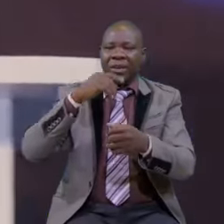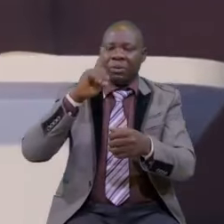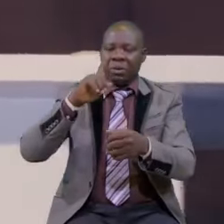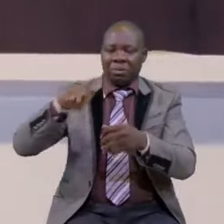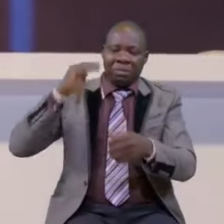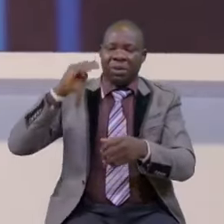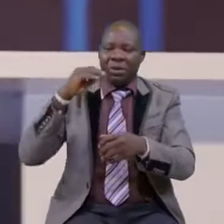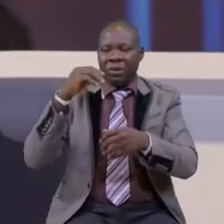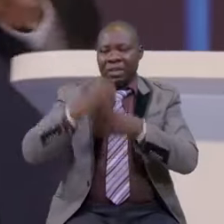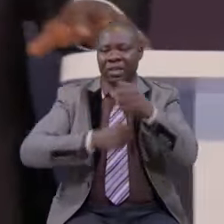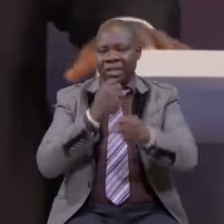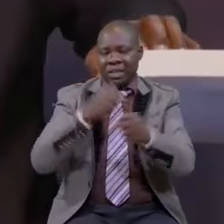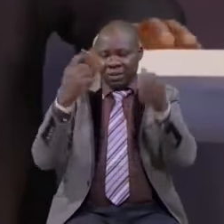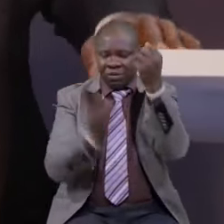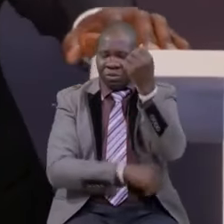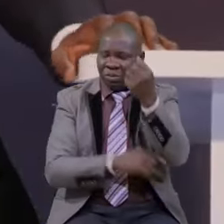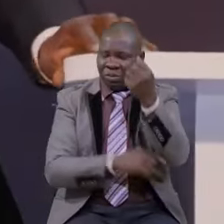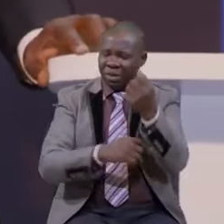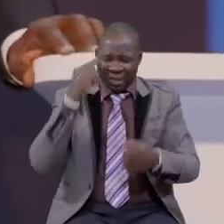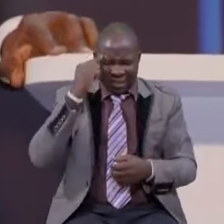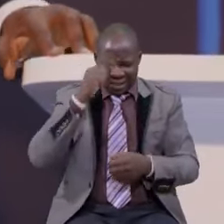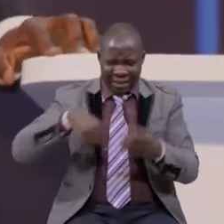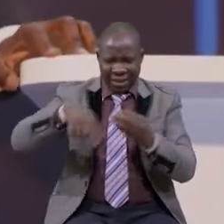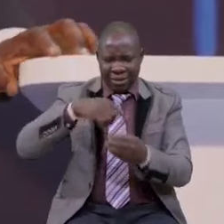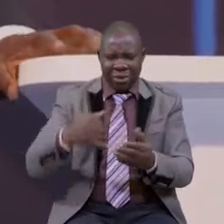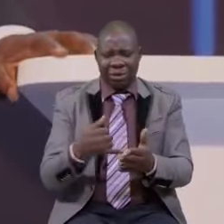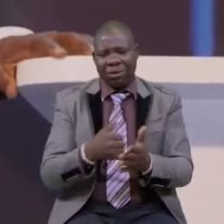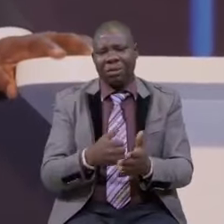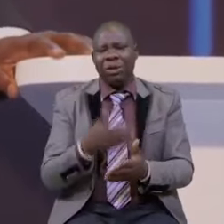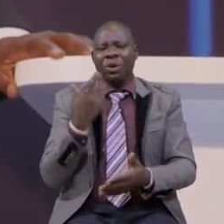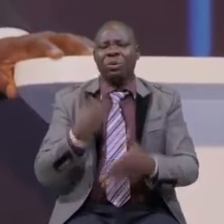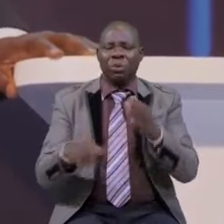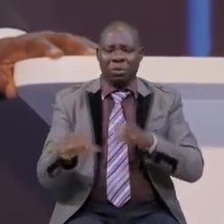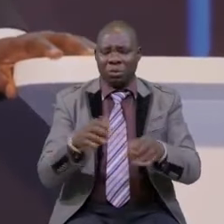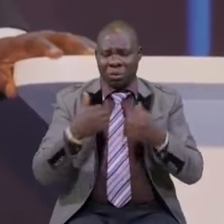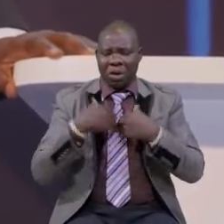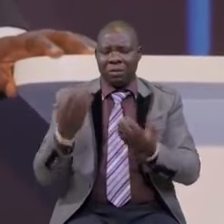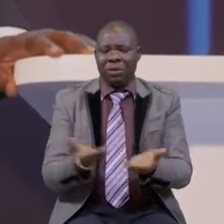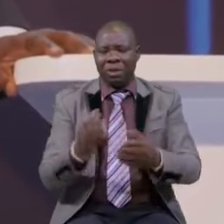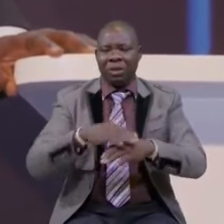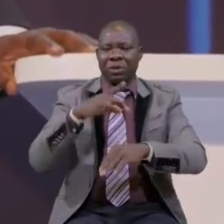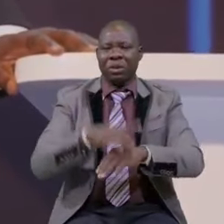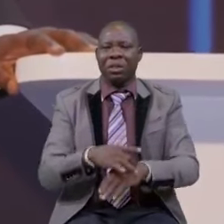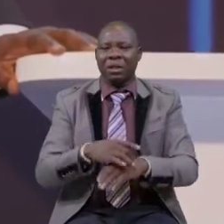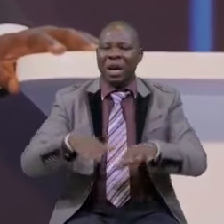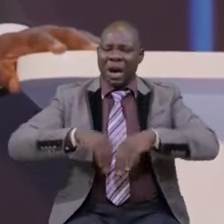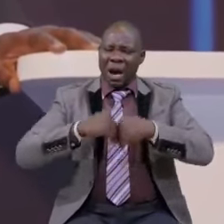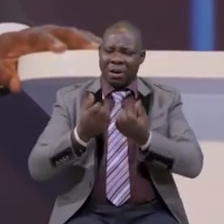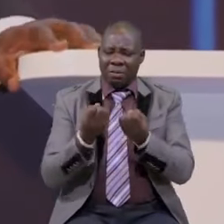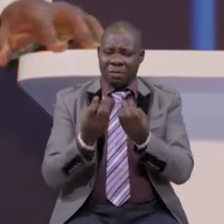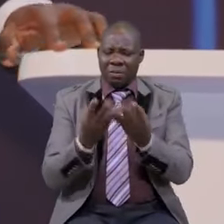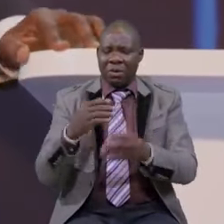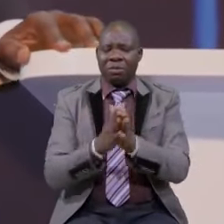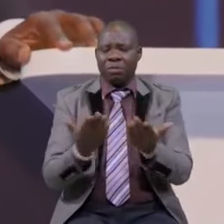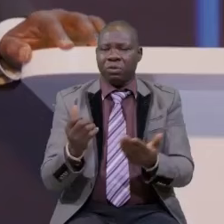on earth? What do you have in this world? How many books have you read in this world?